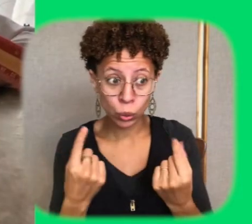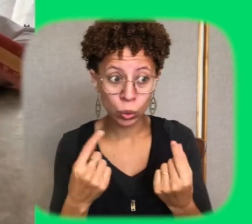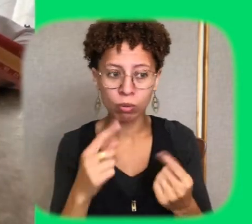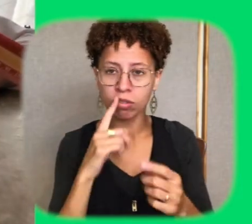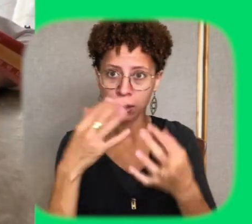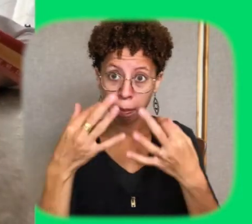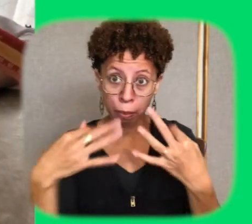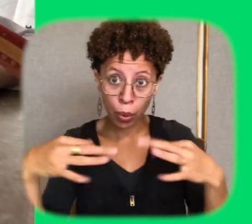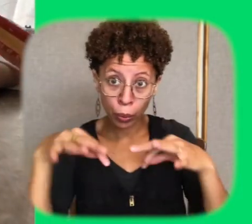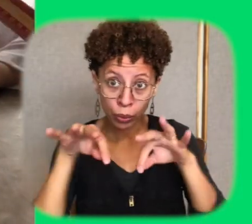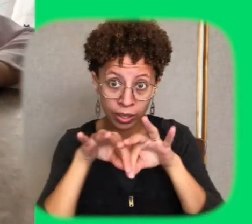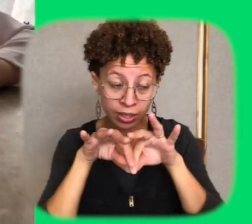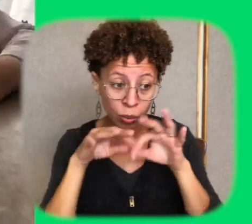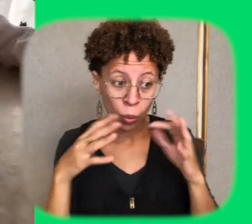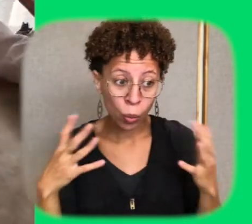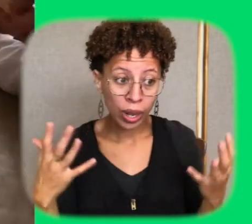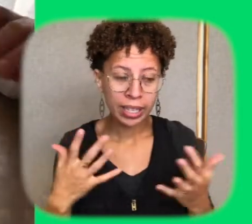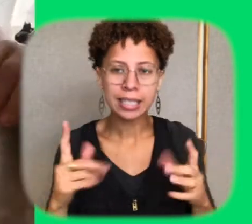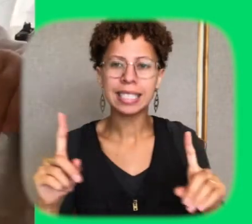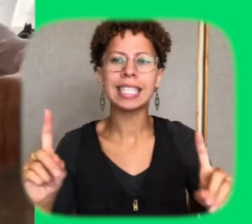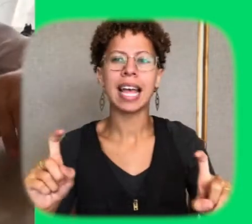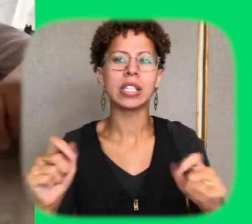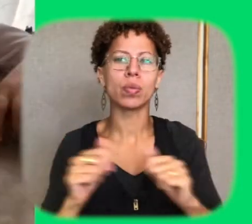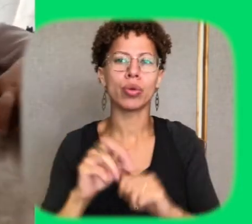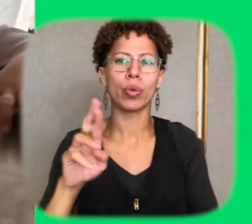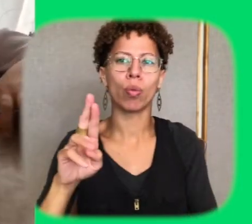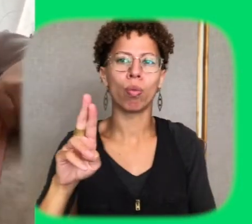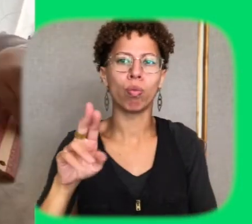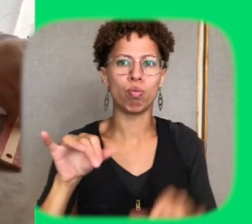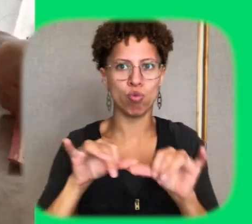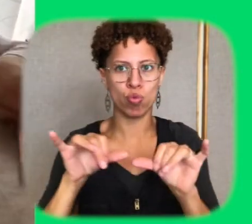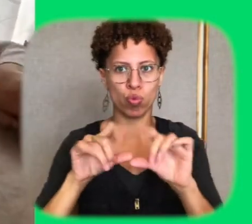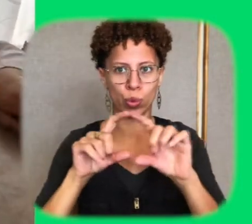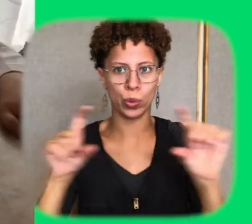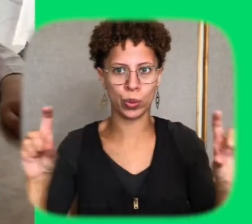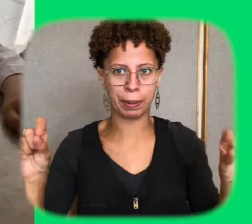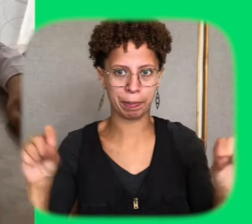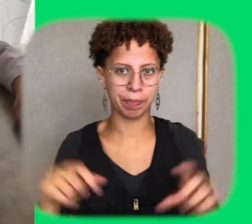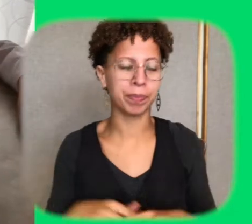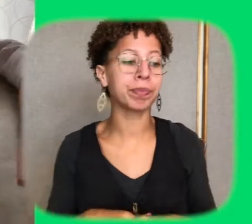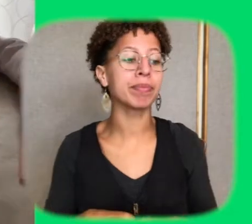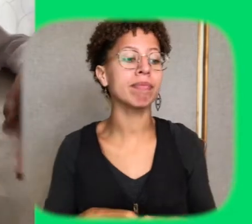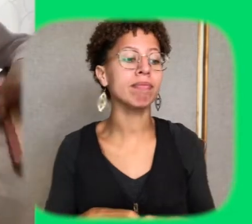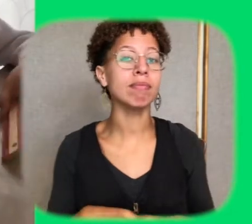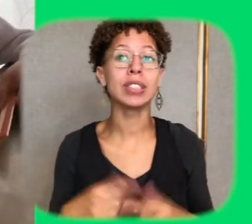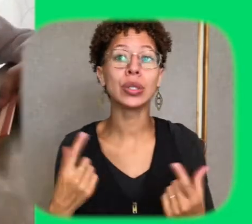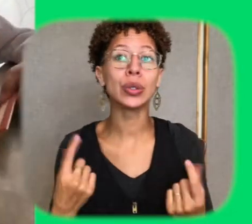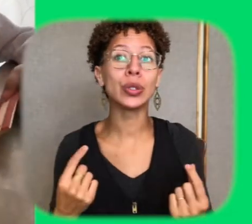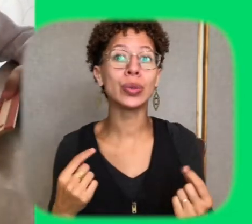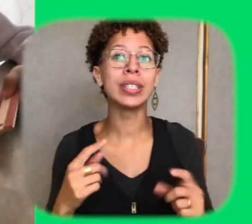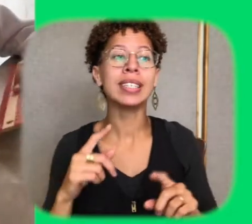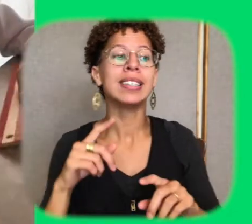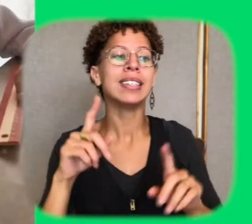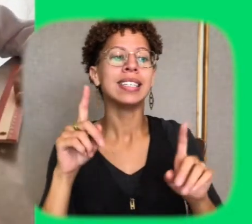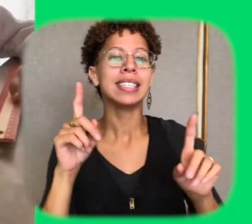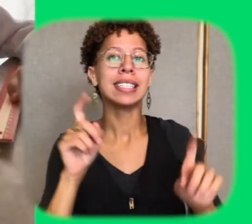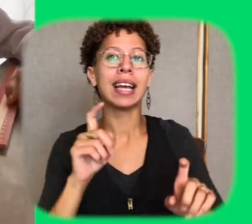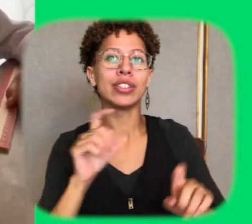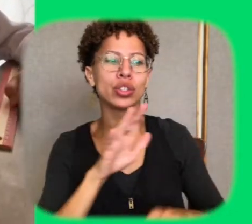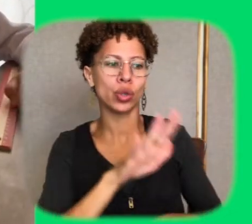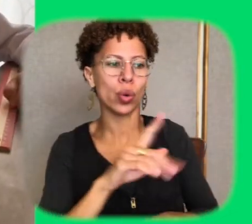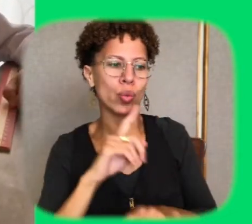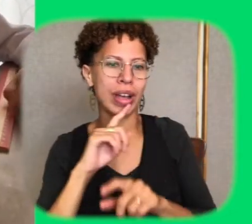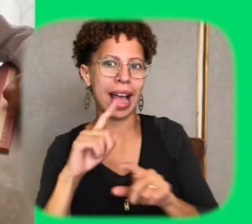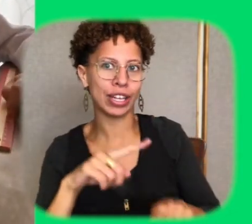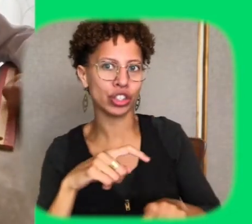something with a ruler. So what we're going to test is your reaction time. And your reaction time is incredibly